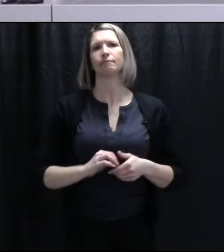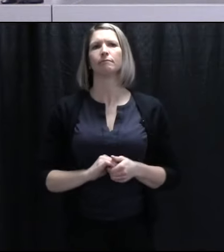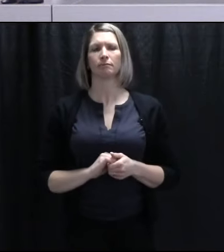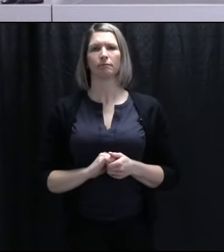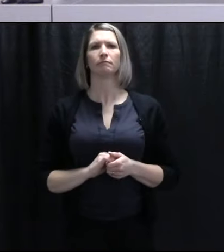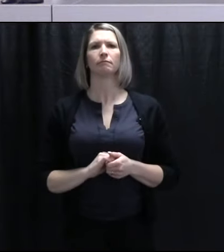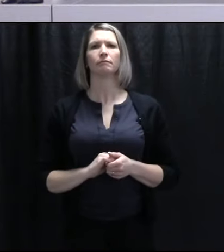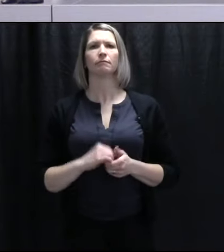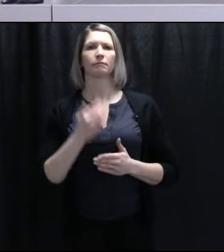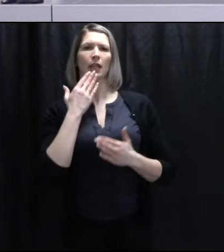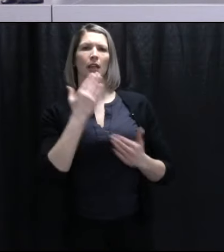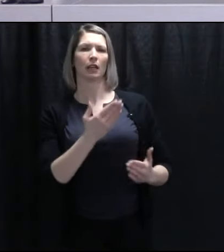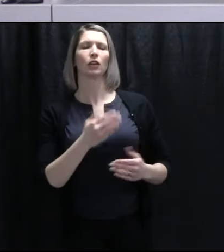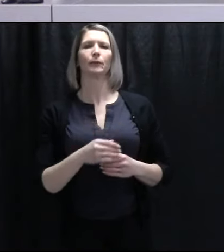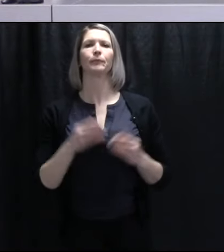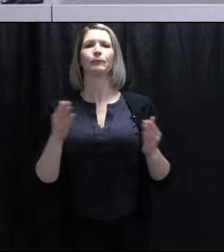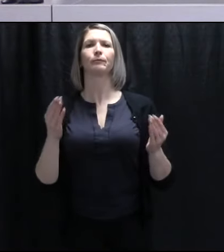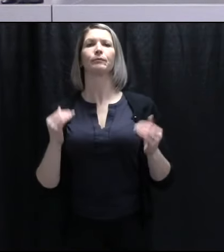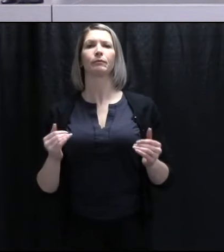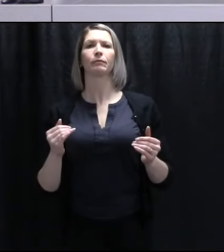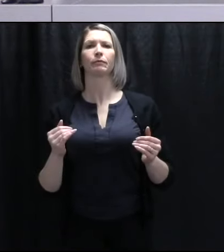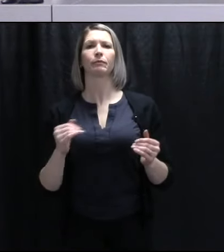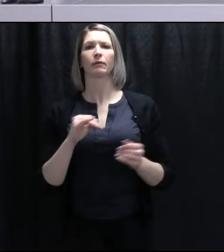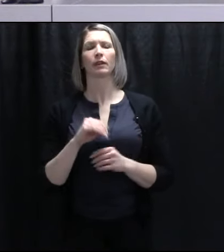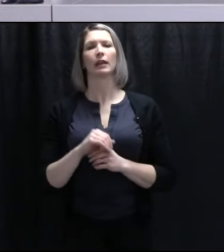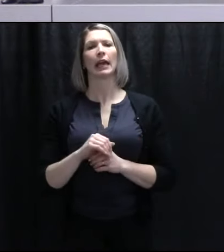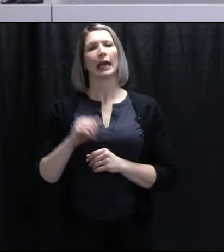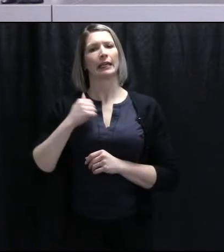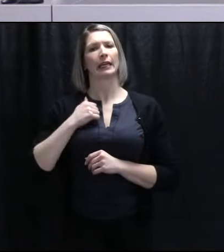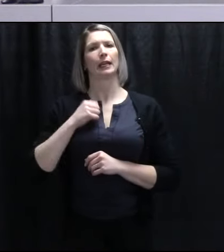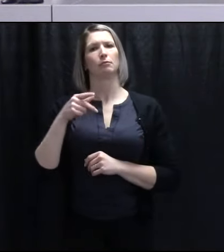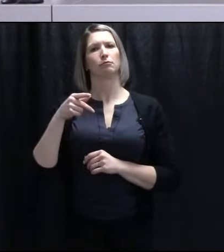Thank you. Our next question is from Julian McKenzie from the Canadian Press.